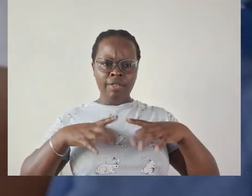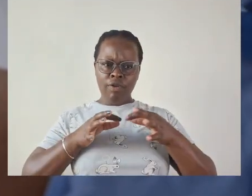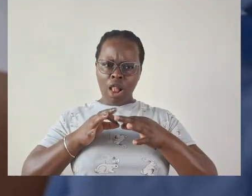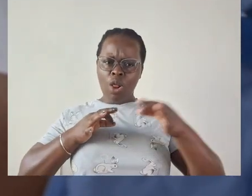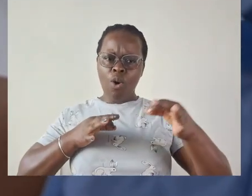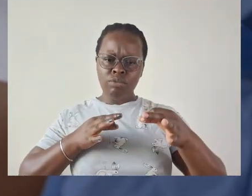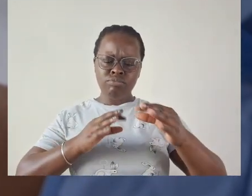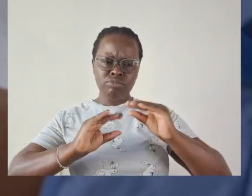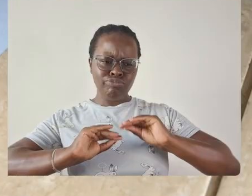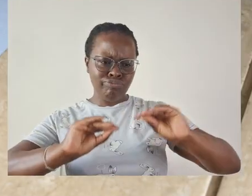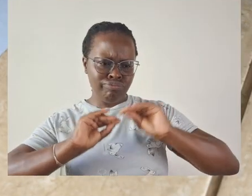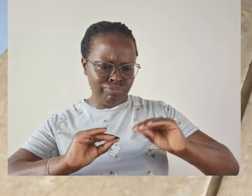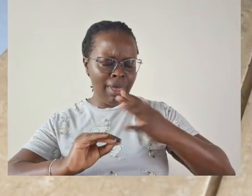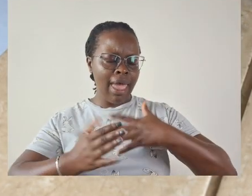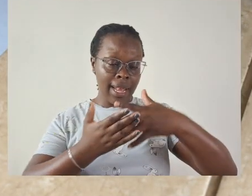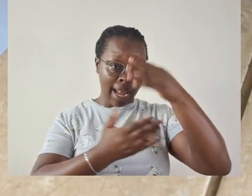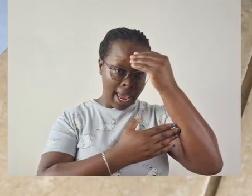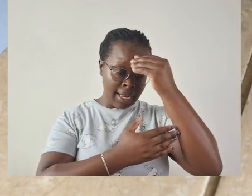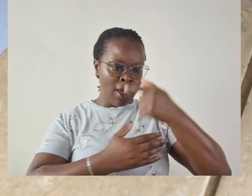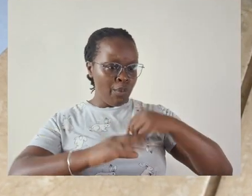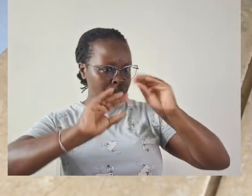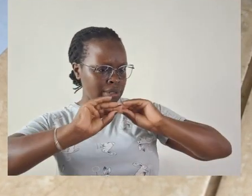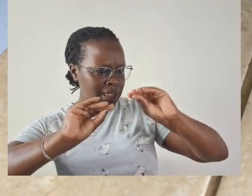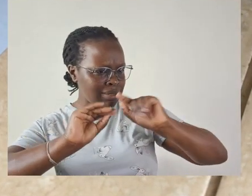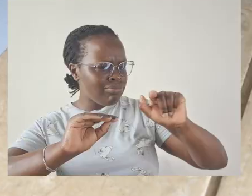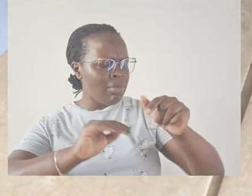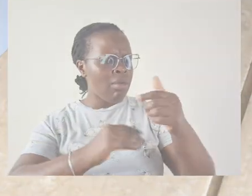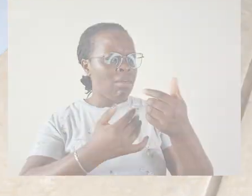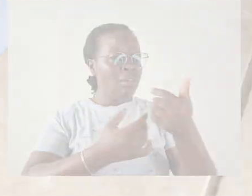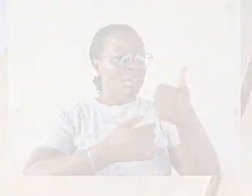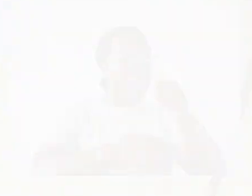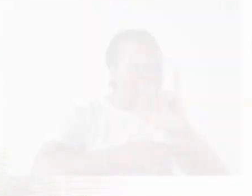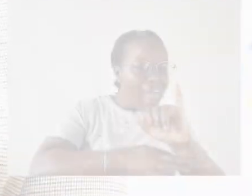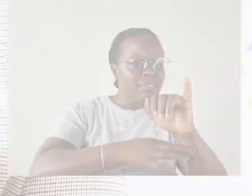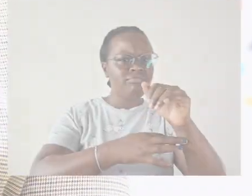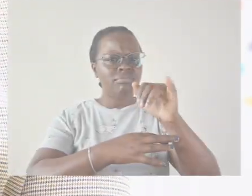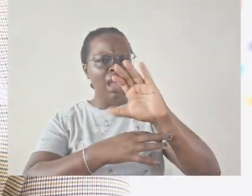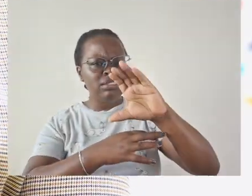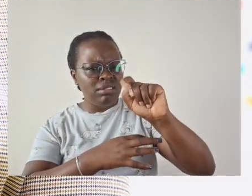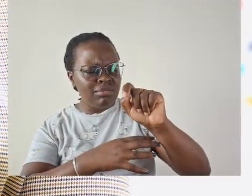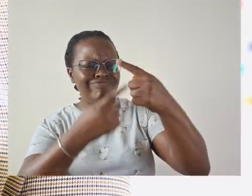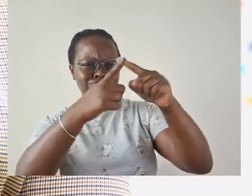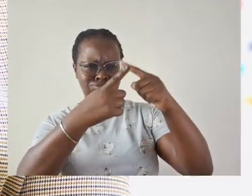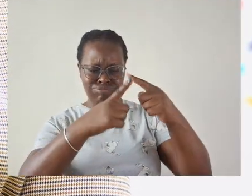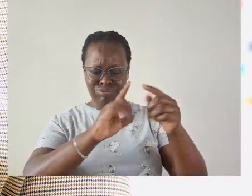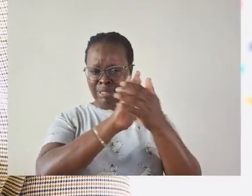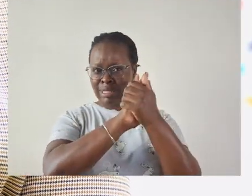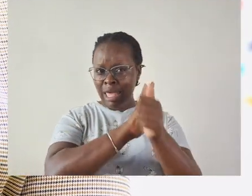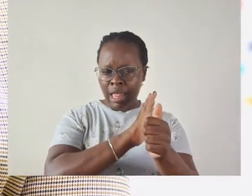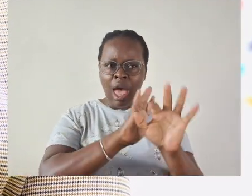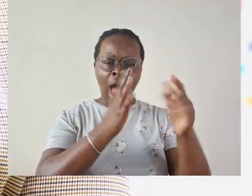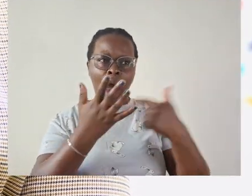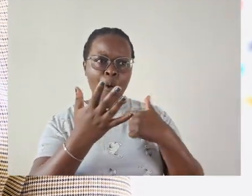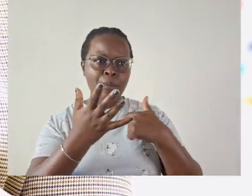children relevant skills like digital skills, AI literacy skills, content